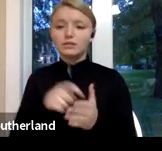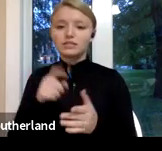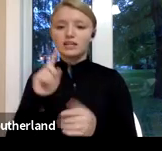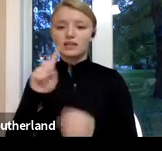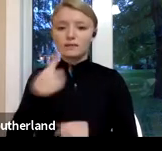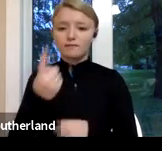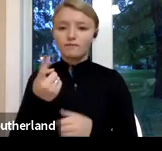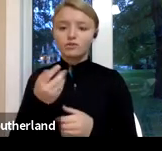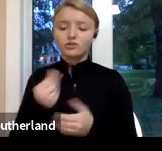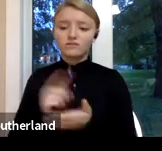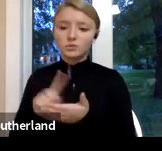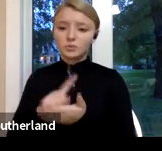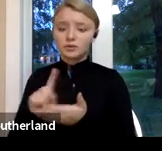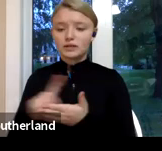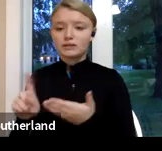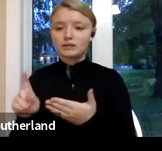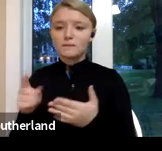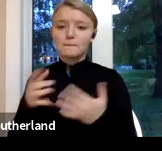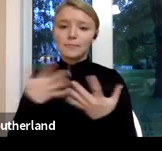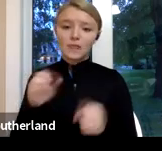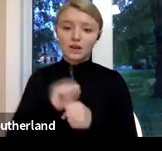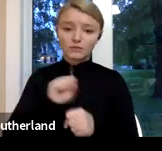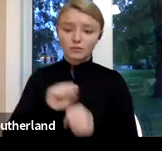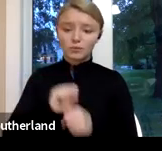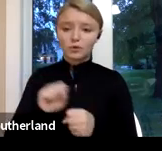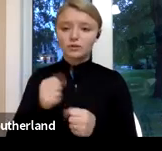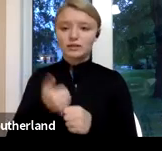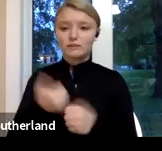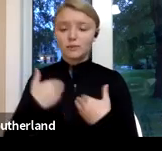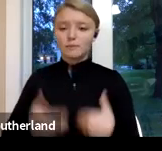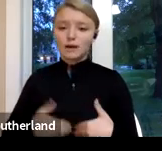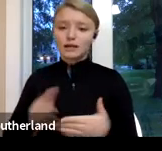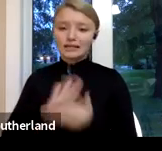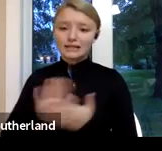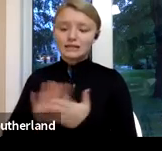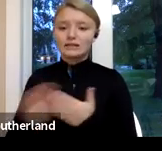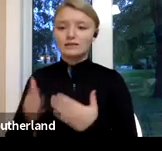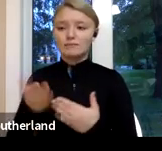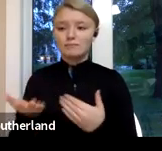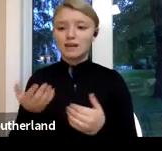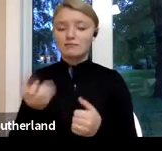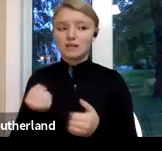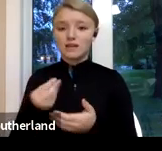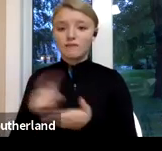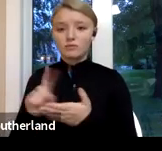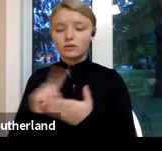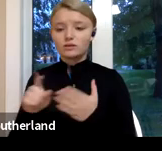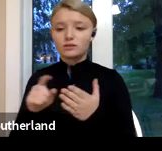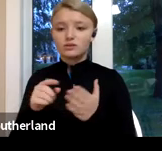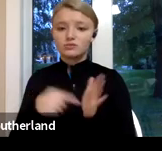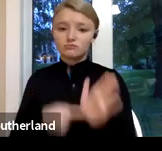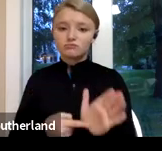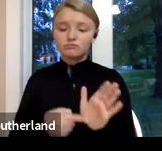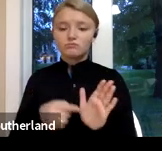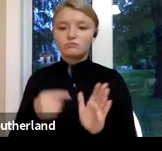So if it's got a lot of work to do, you know, to help your body clean stuff out, it might take a little while to show the effects really well.